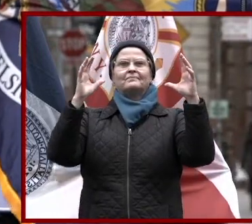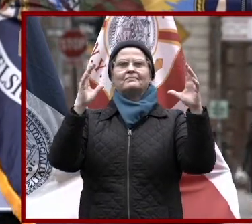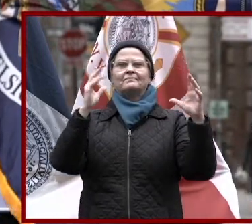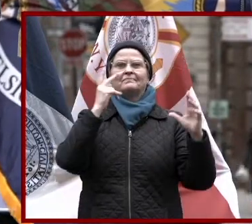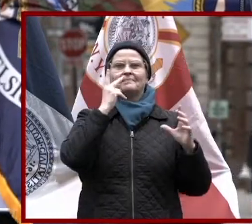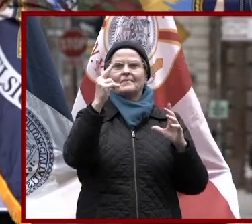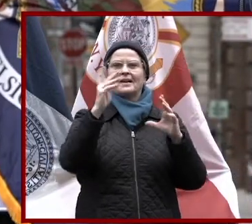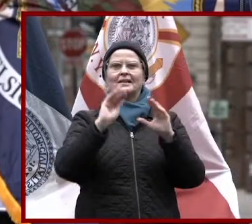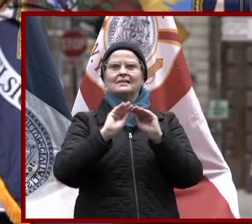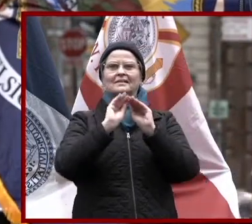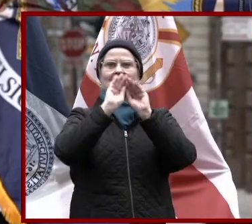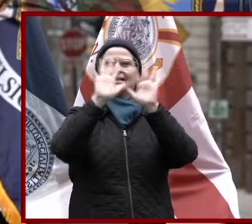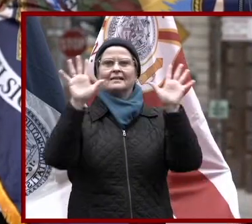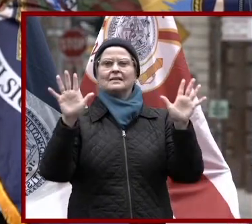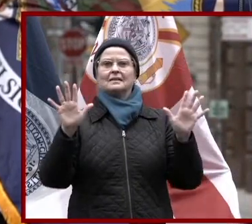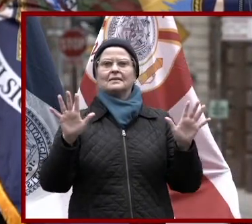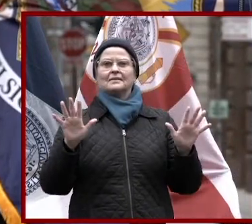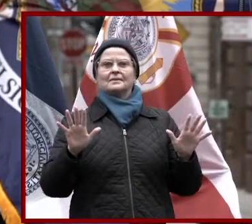now